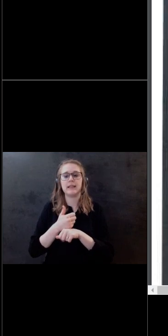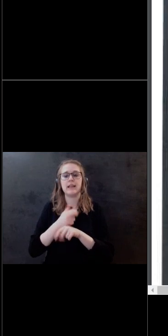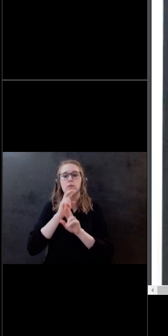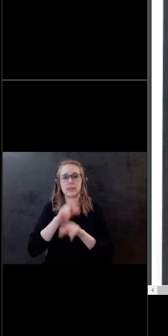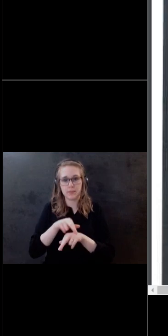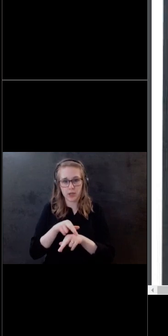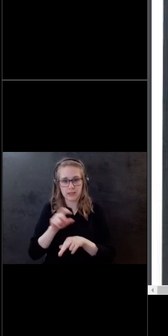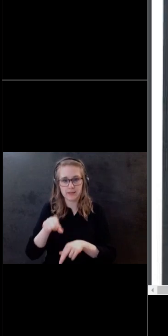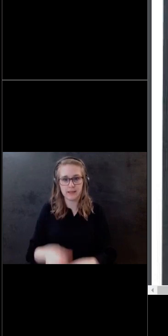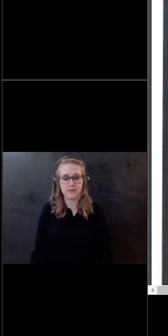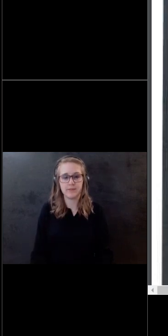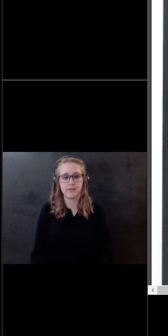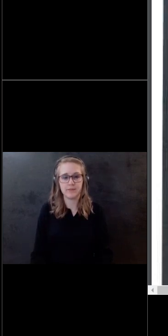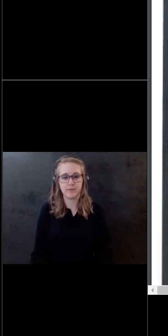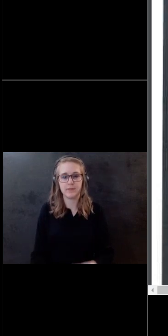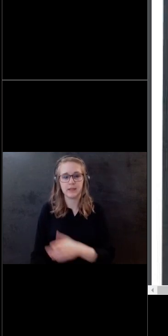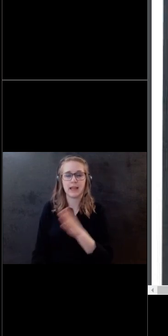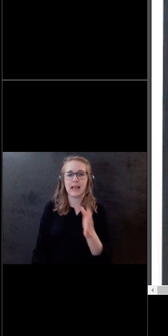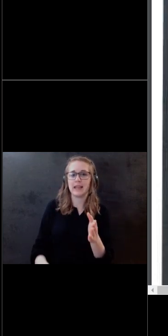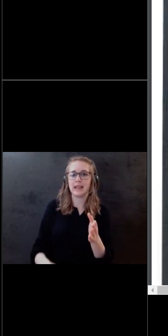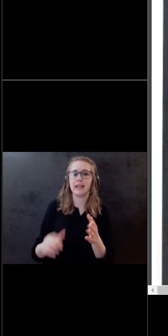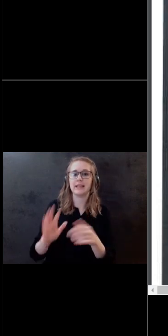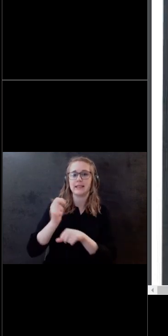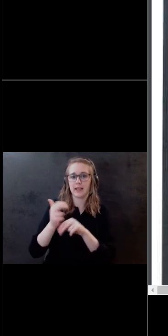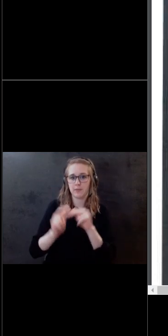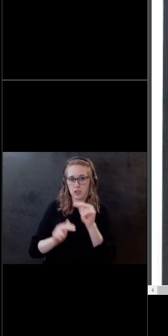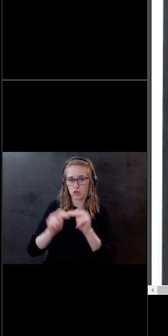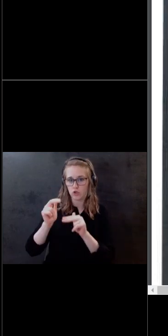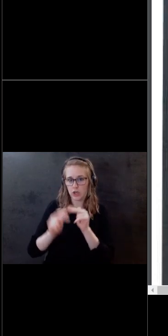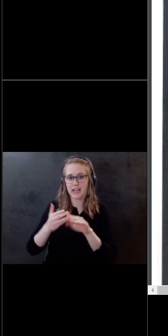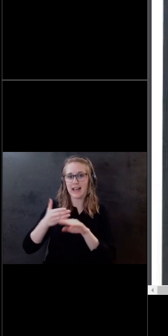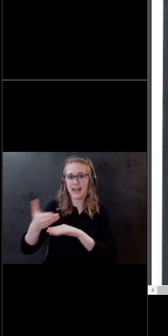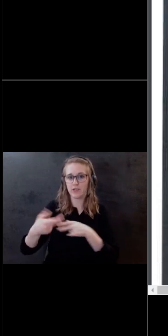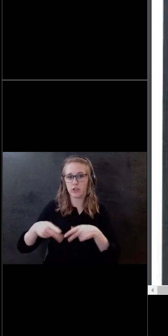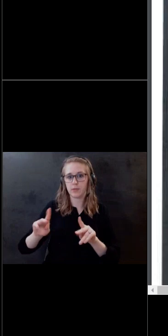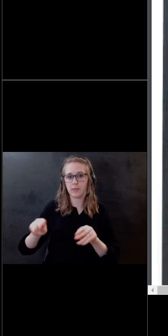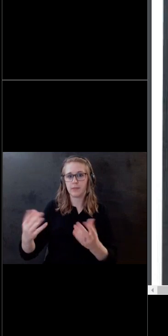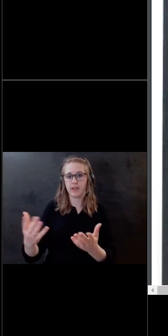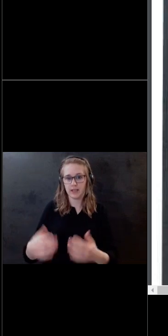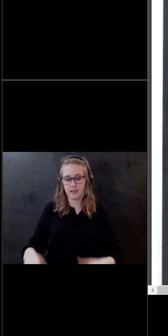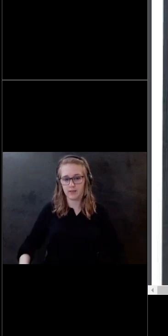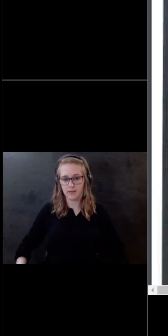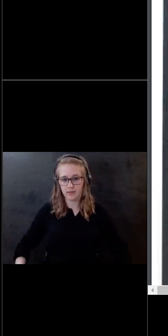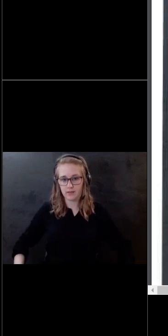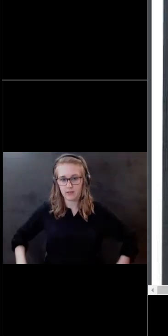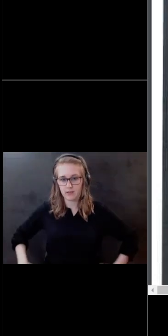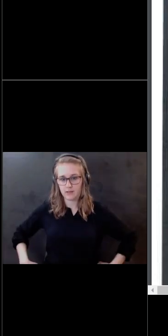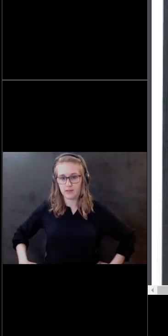responsiveness needed. And then mobilizing construction after permit issuance. So